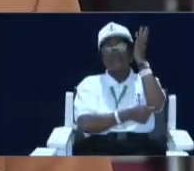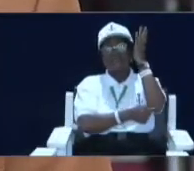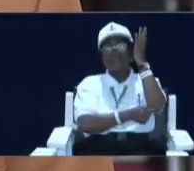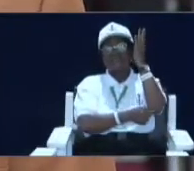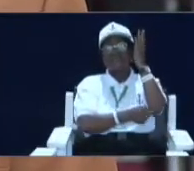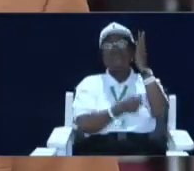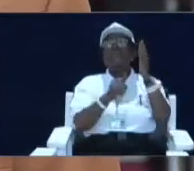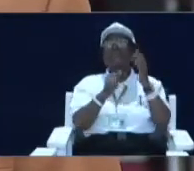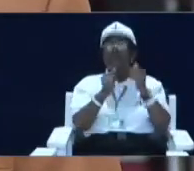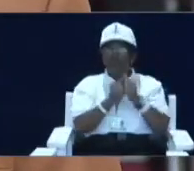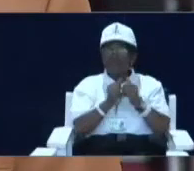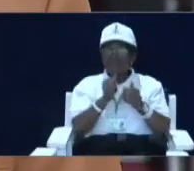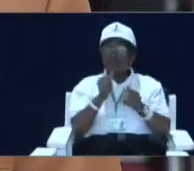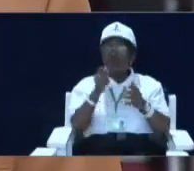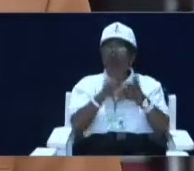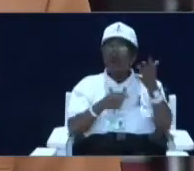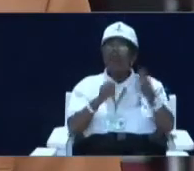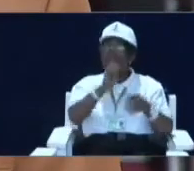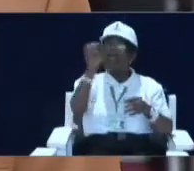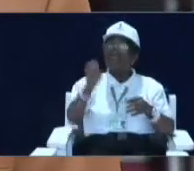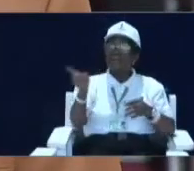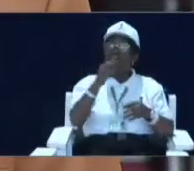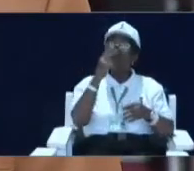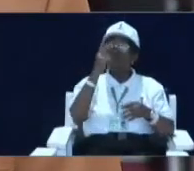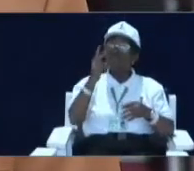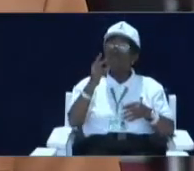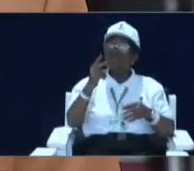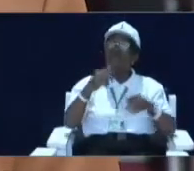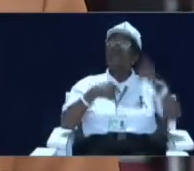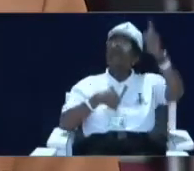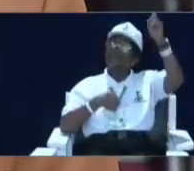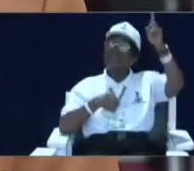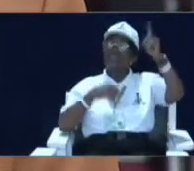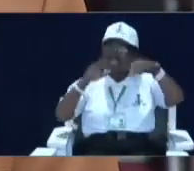whatever you have seen, I give it to you.